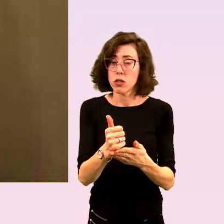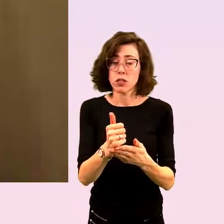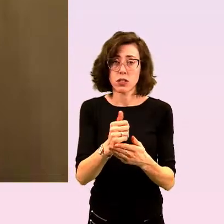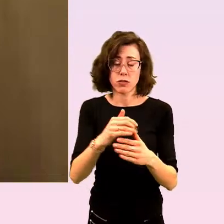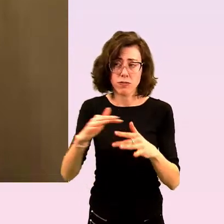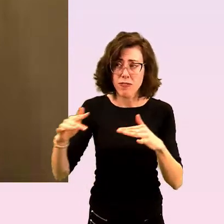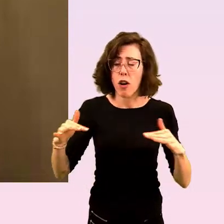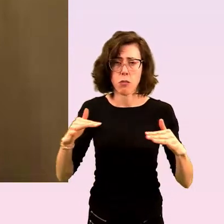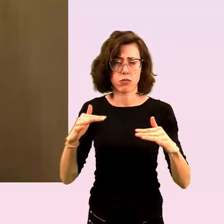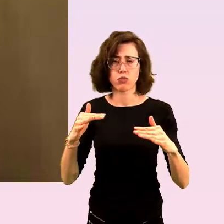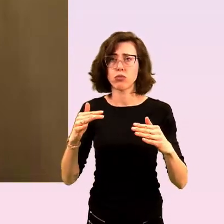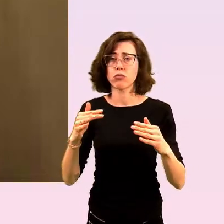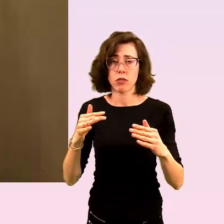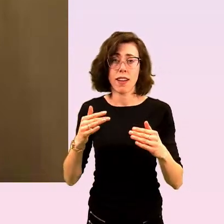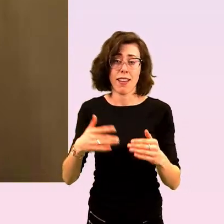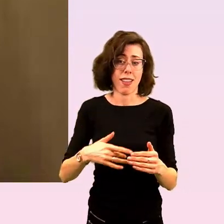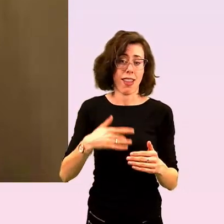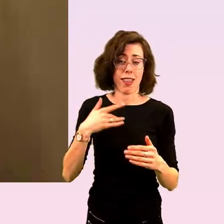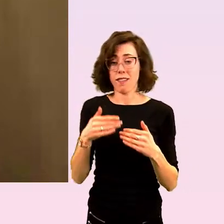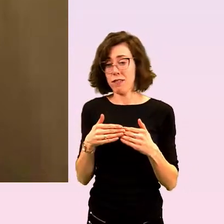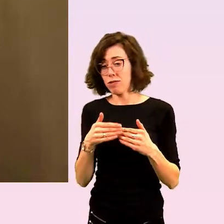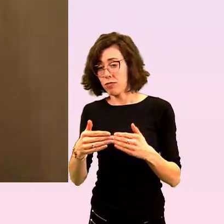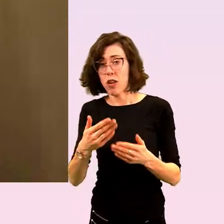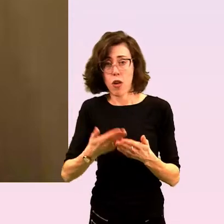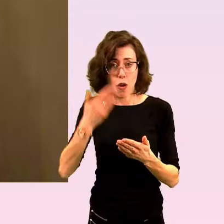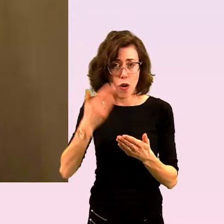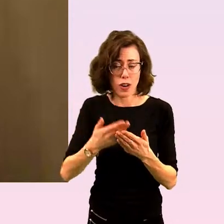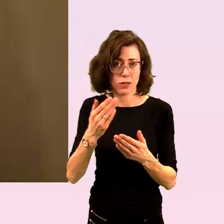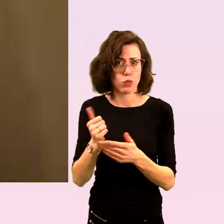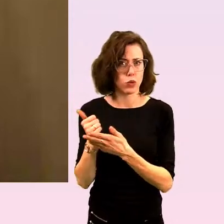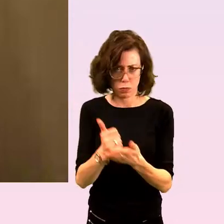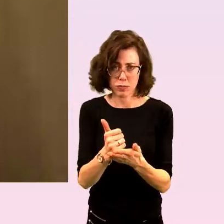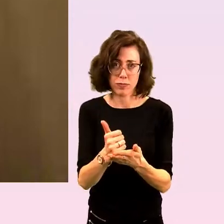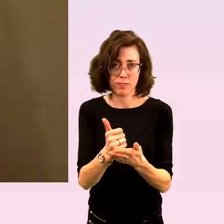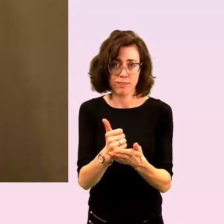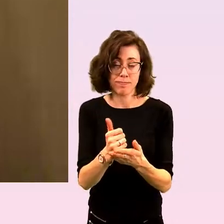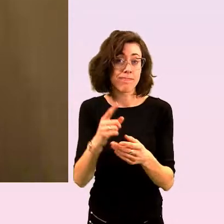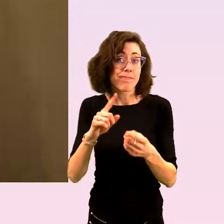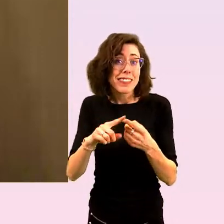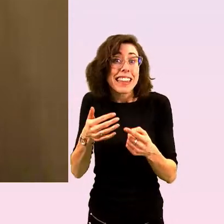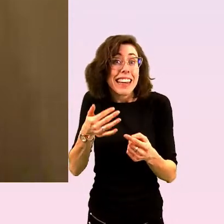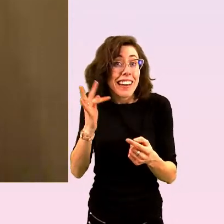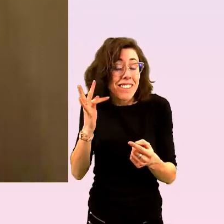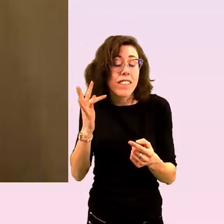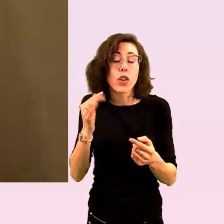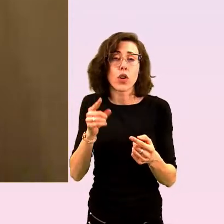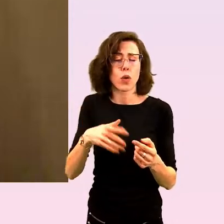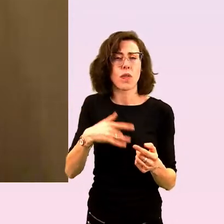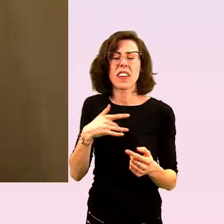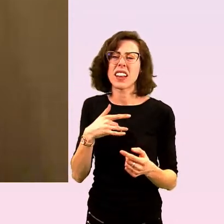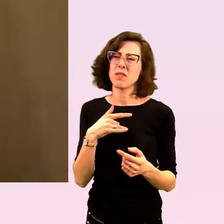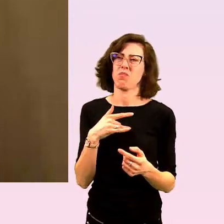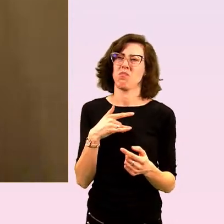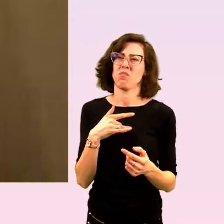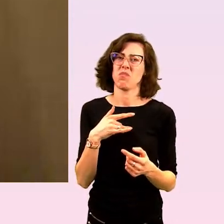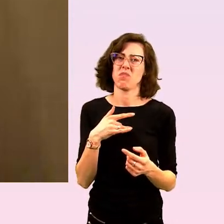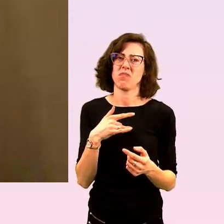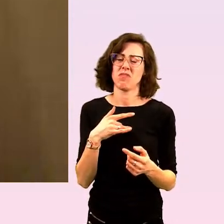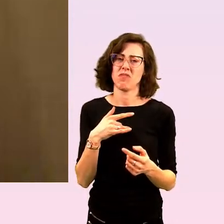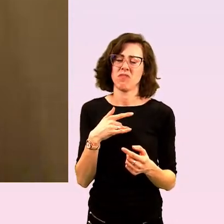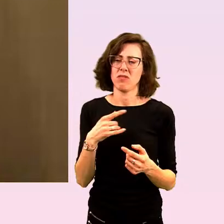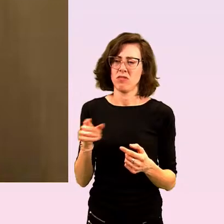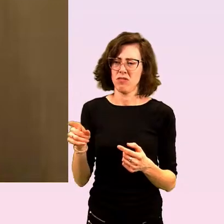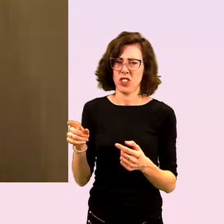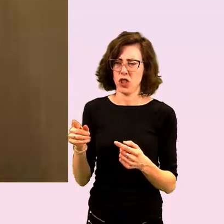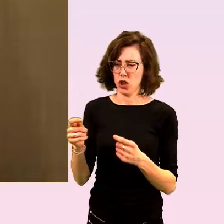and lifelong learning is absolutely supported. There's also remedies, so that if you feel that you were called out